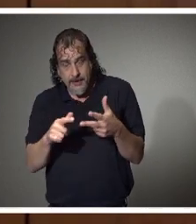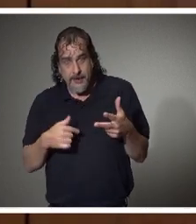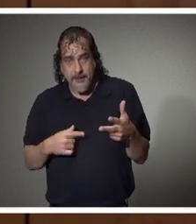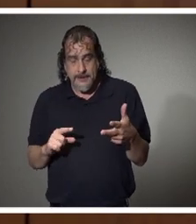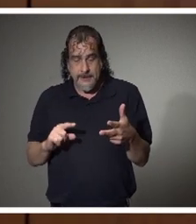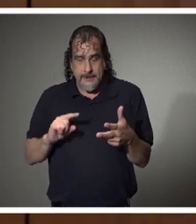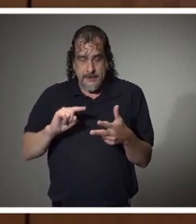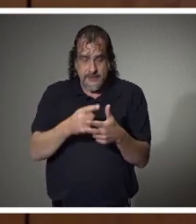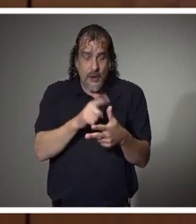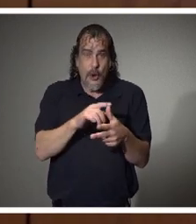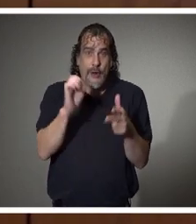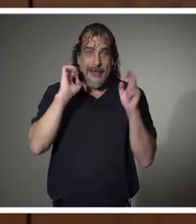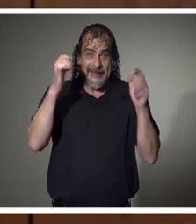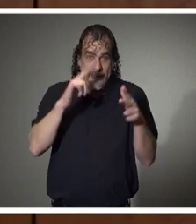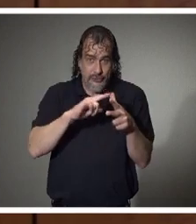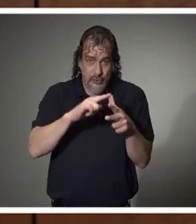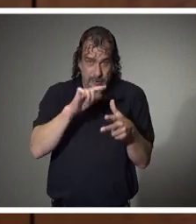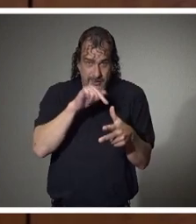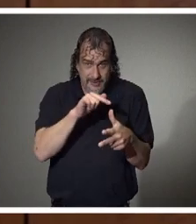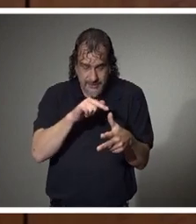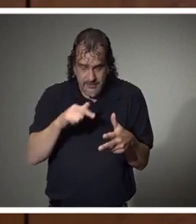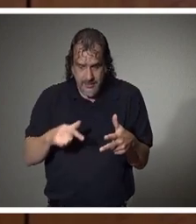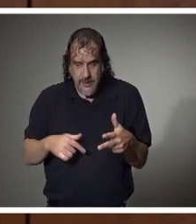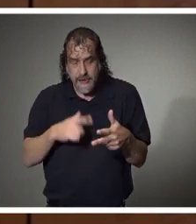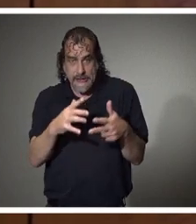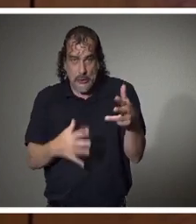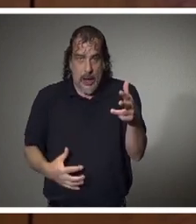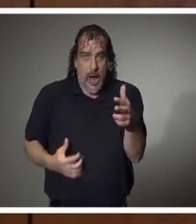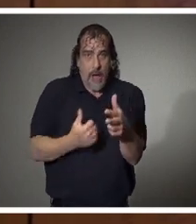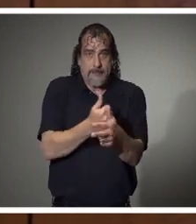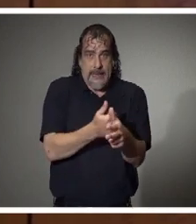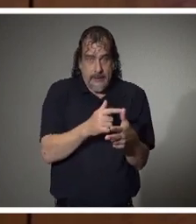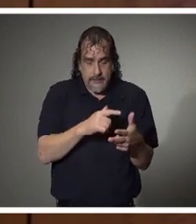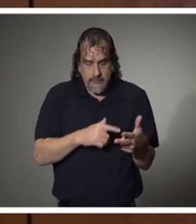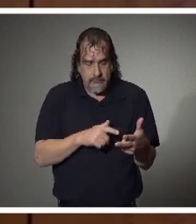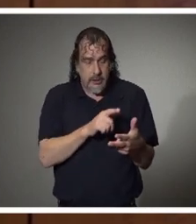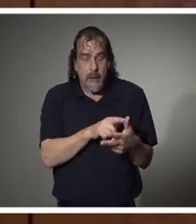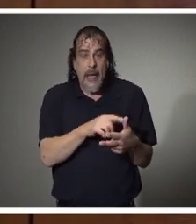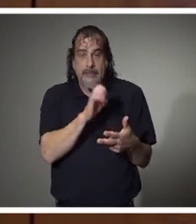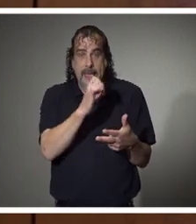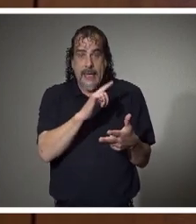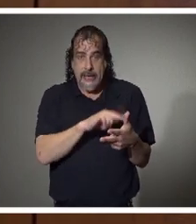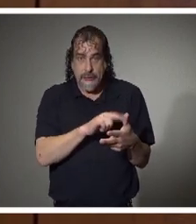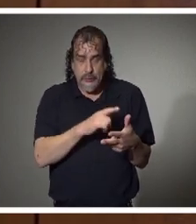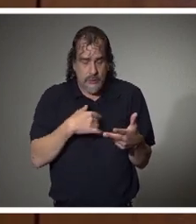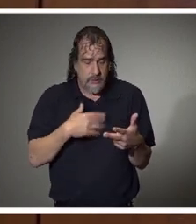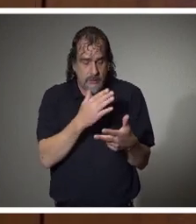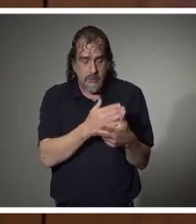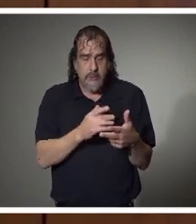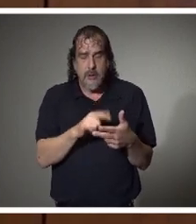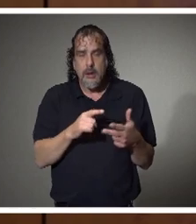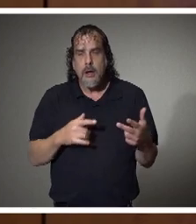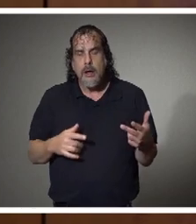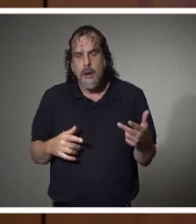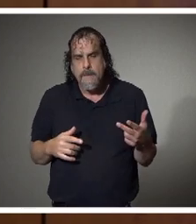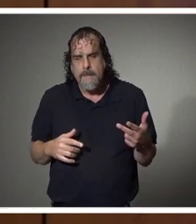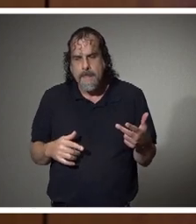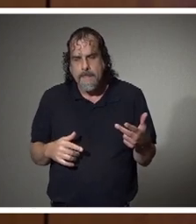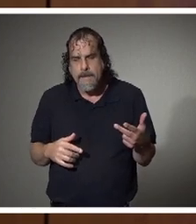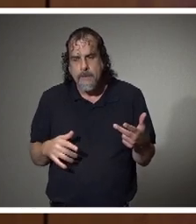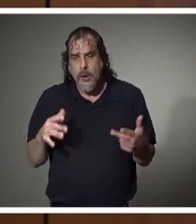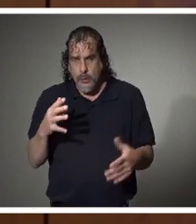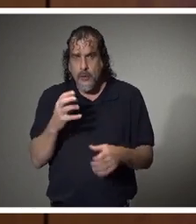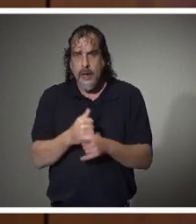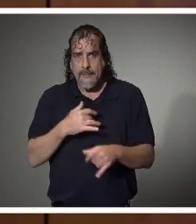in, on Easter Sunday. Just to give you an update on the Easter storms, 12 April still, as you know, we got the